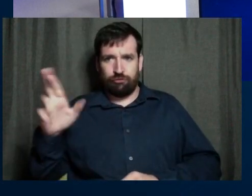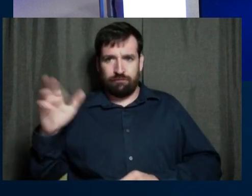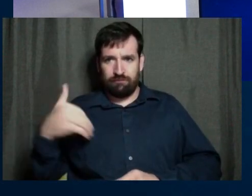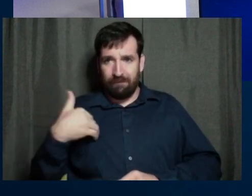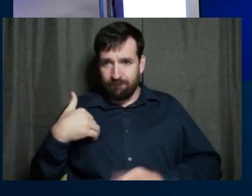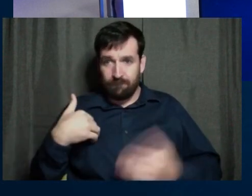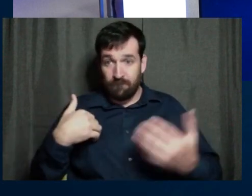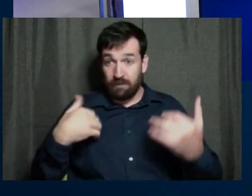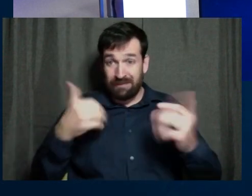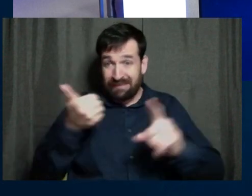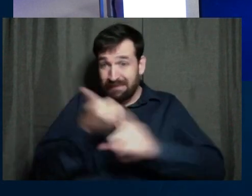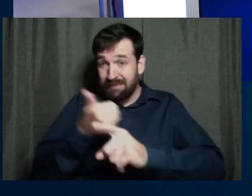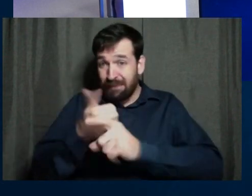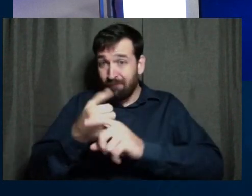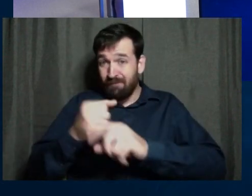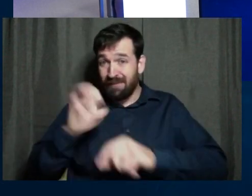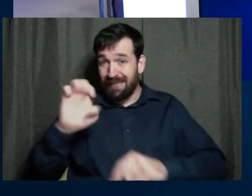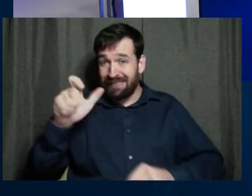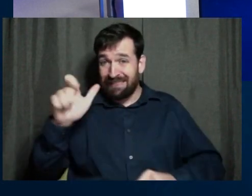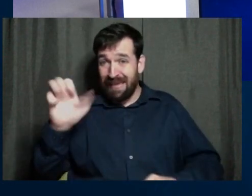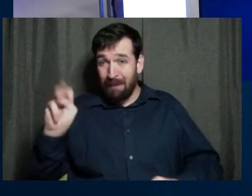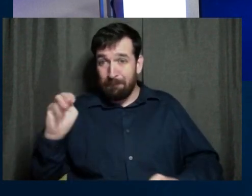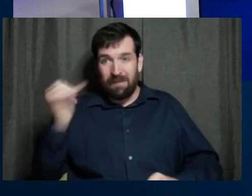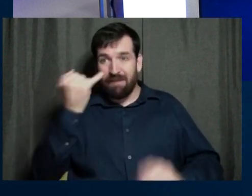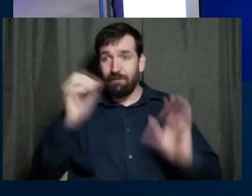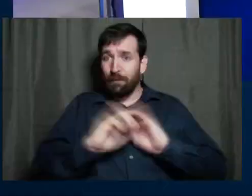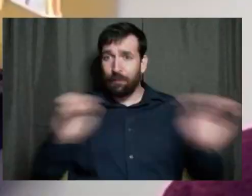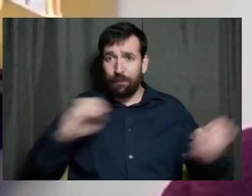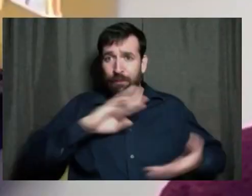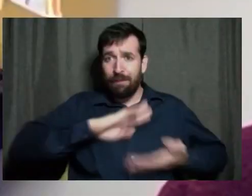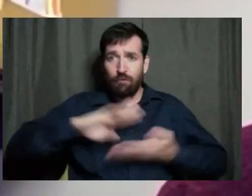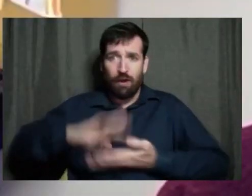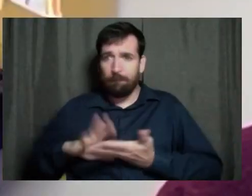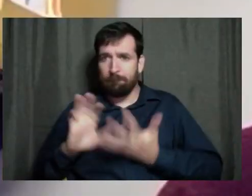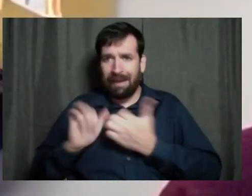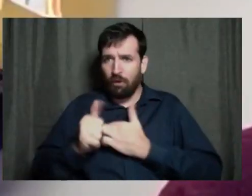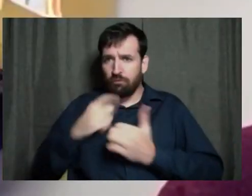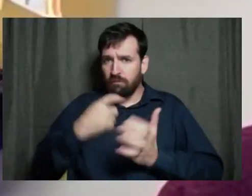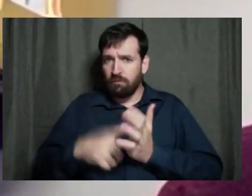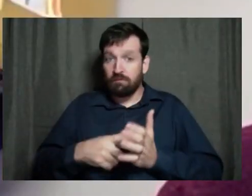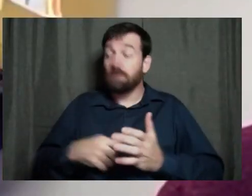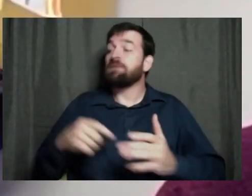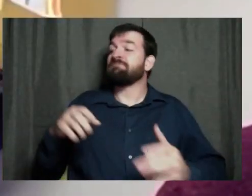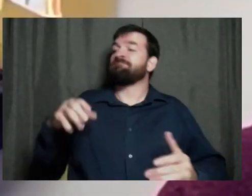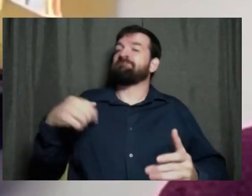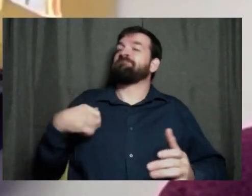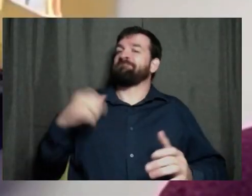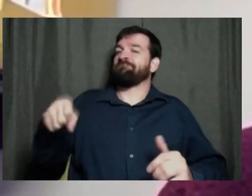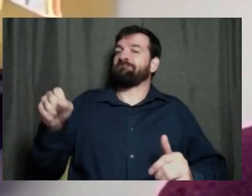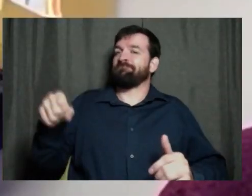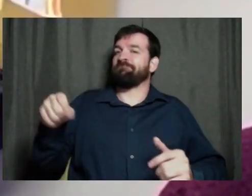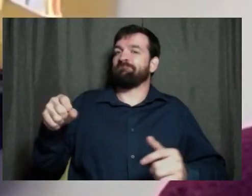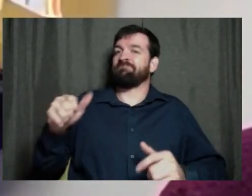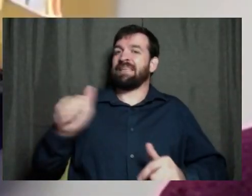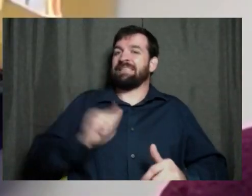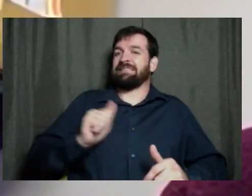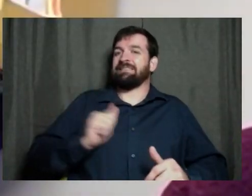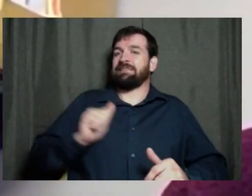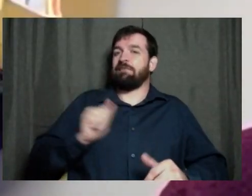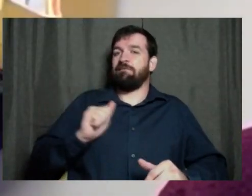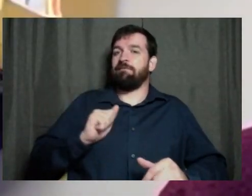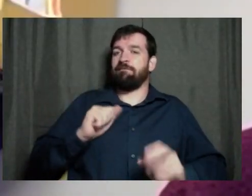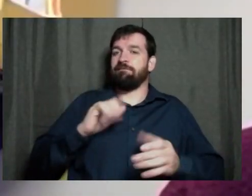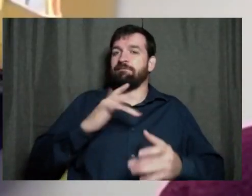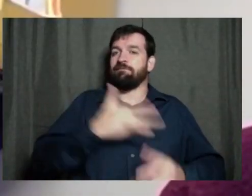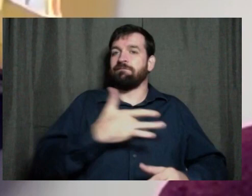self-exams? If you weren't getting your mammograms, how did you discover this? I did discover it doing a self-exam, and I'm very